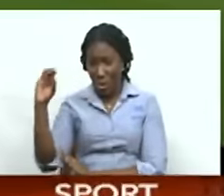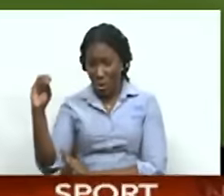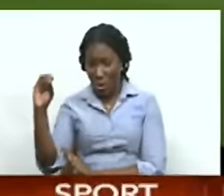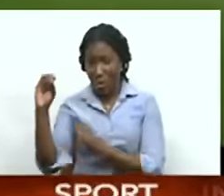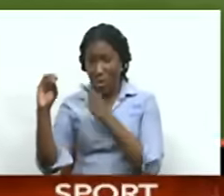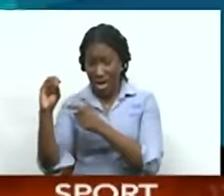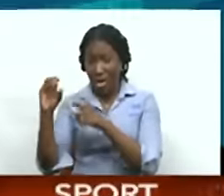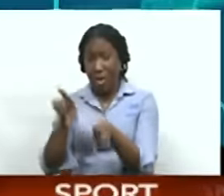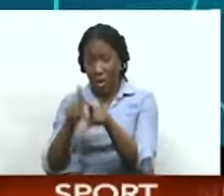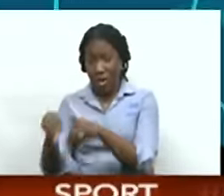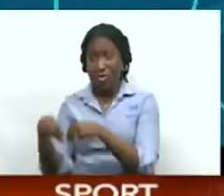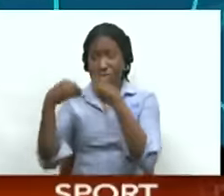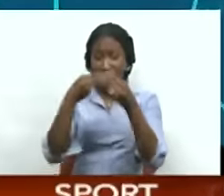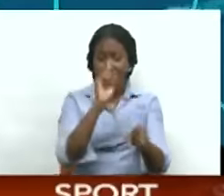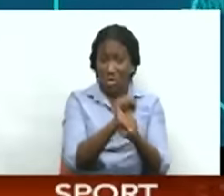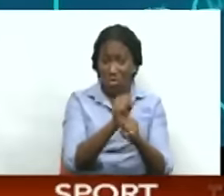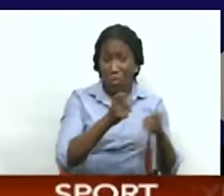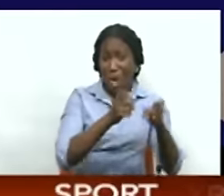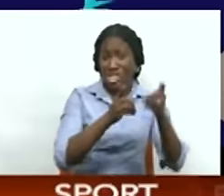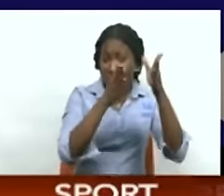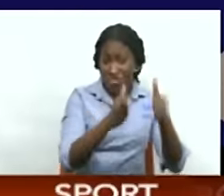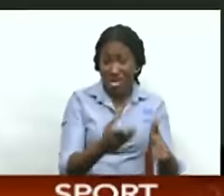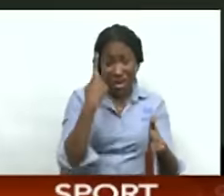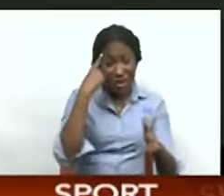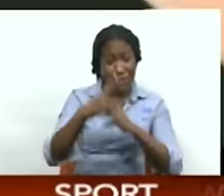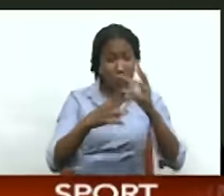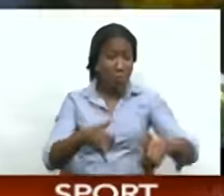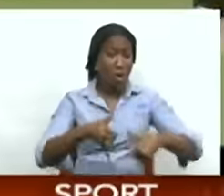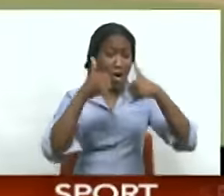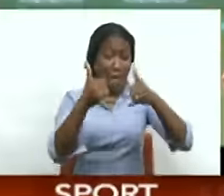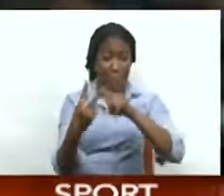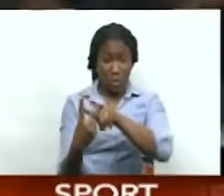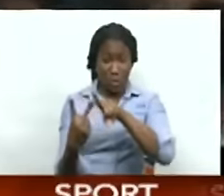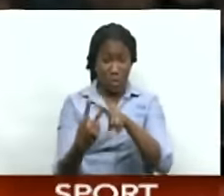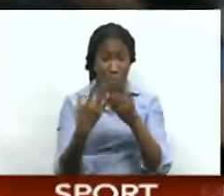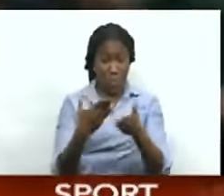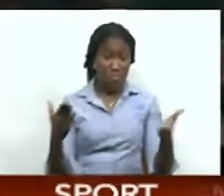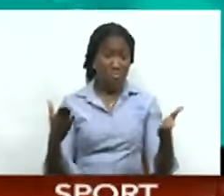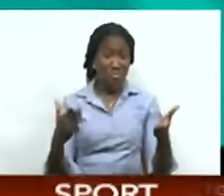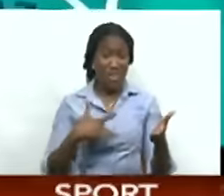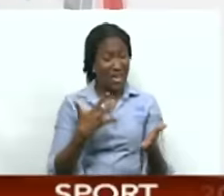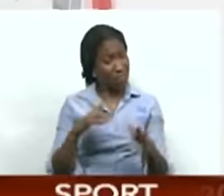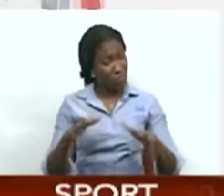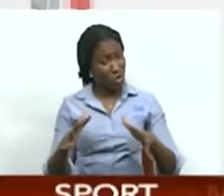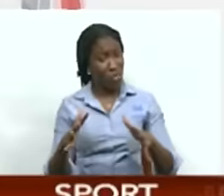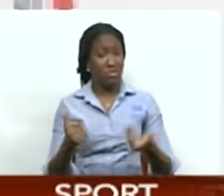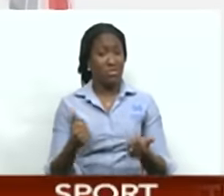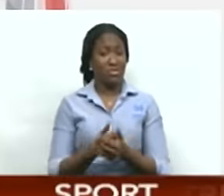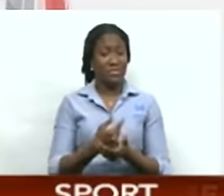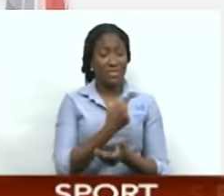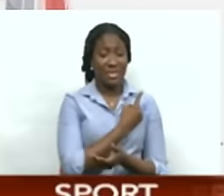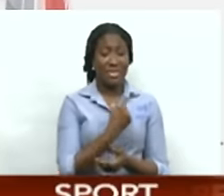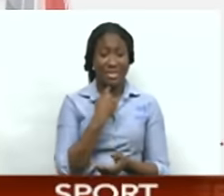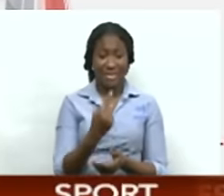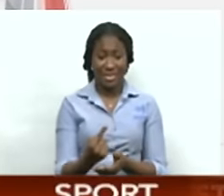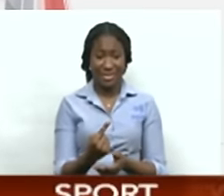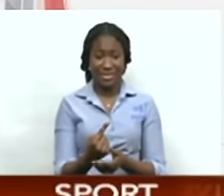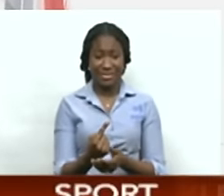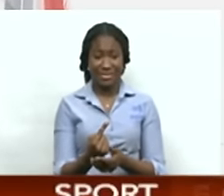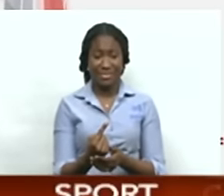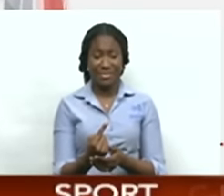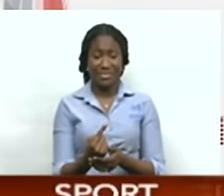June's T20 World Cup. Dering's apprehension was based on this. There are two very important aspects to the World